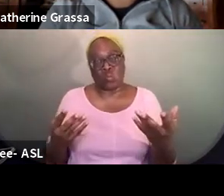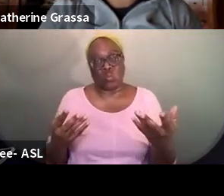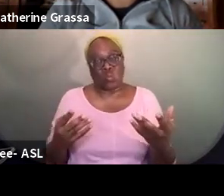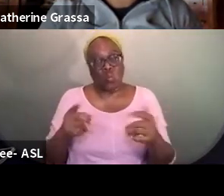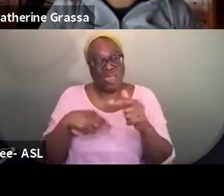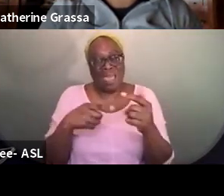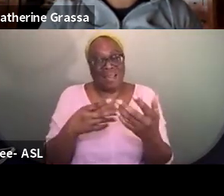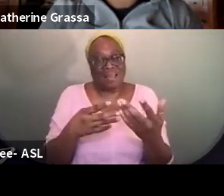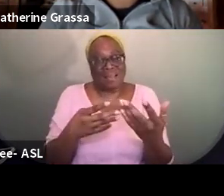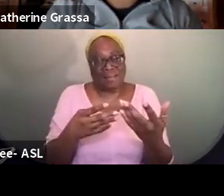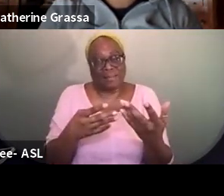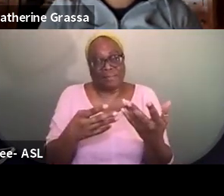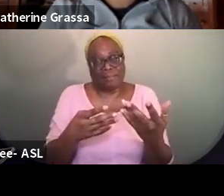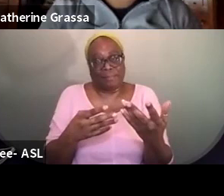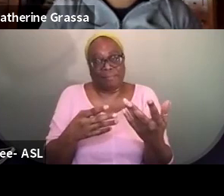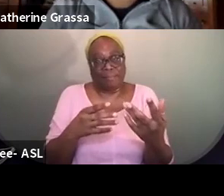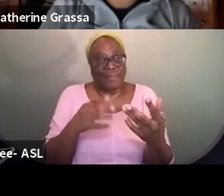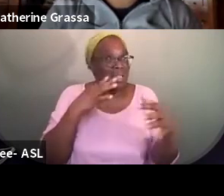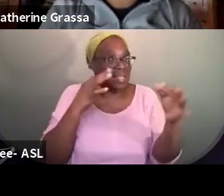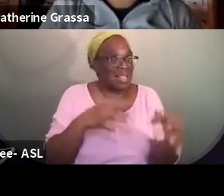selective in our outrage on that.